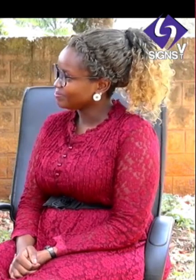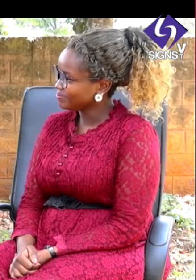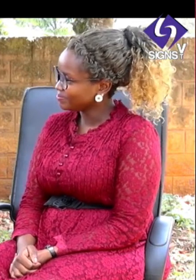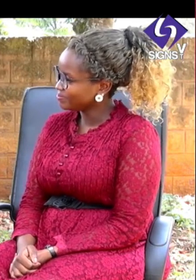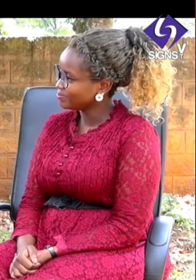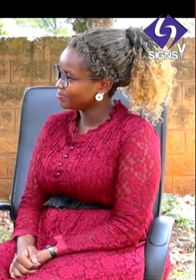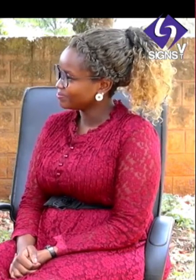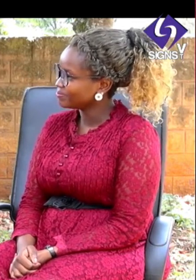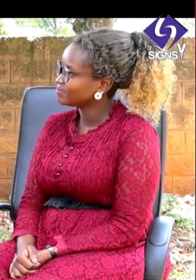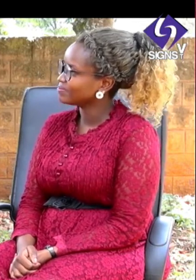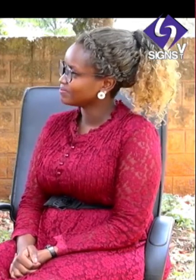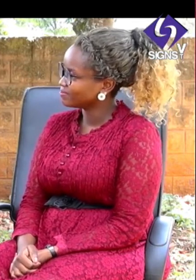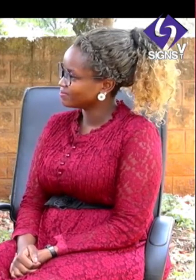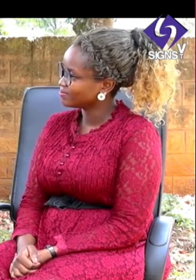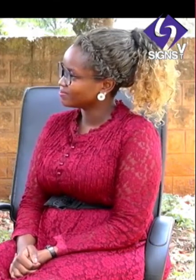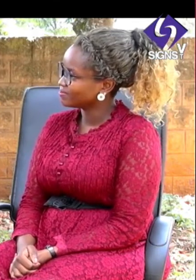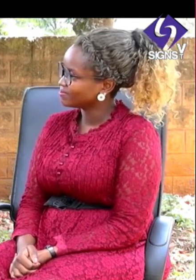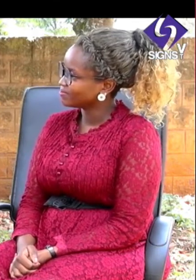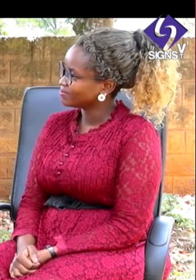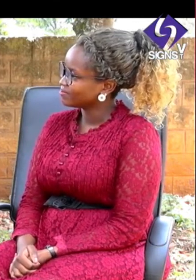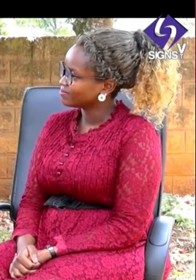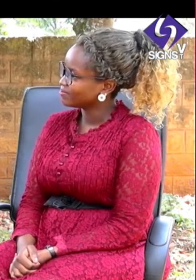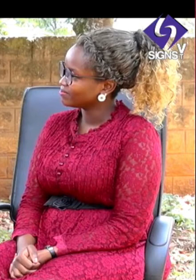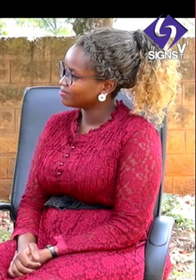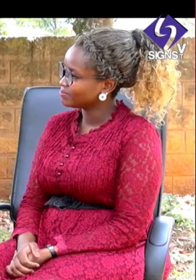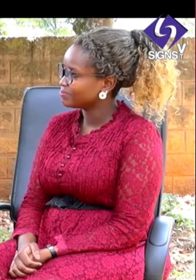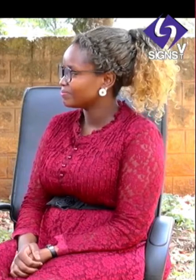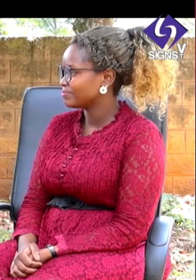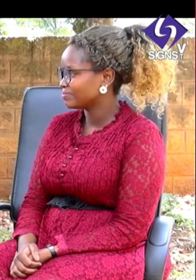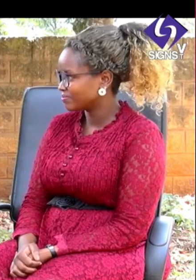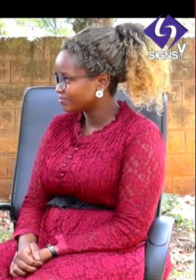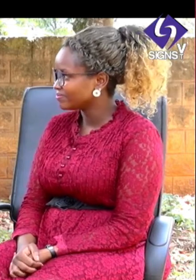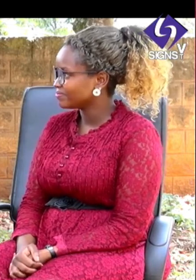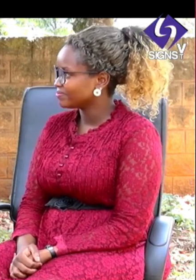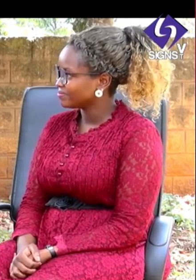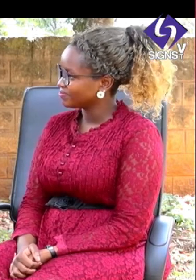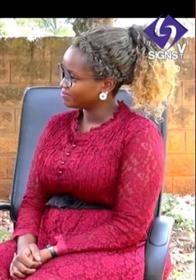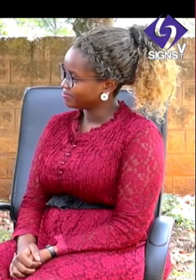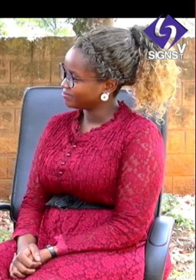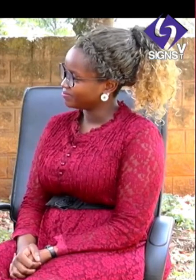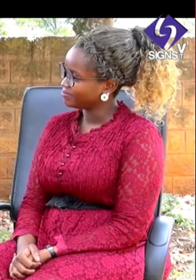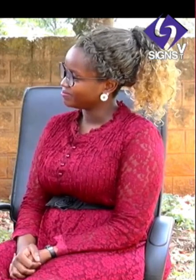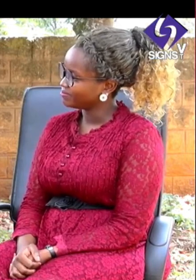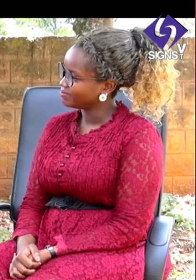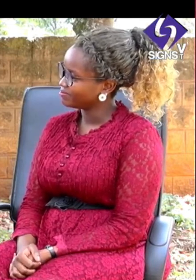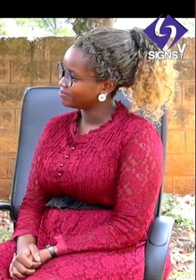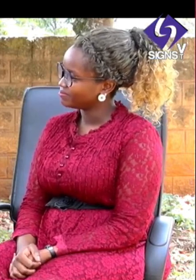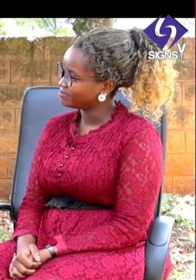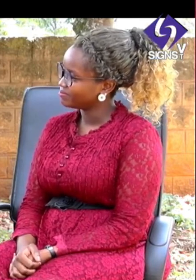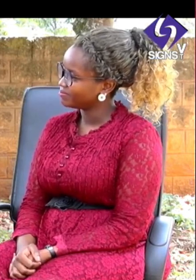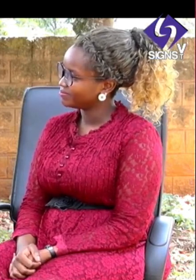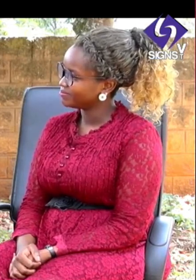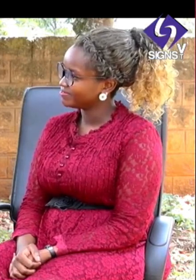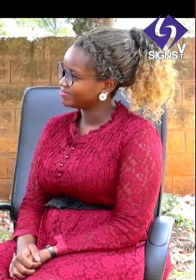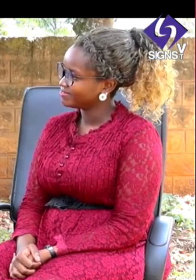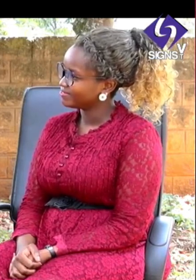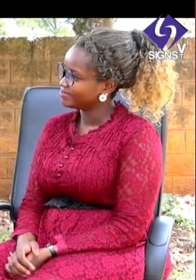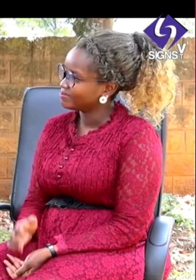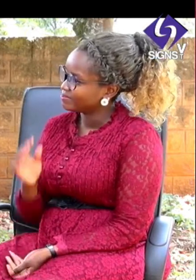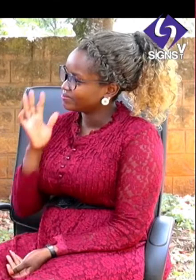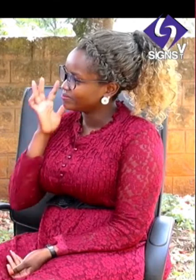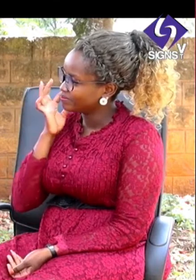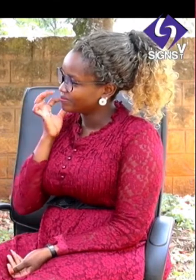For ladies, you have to eat right and make sure your dressing is good. So for ladies,